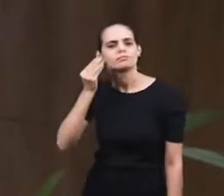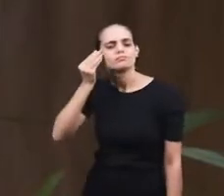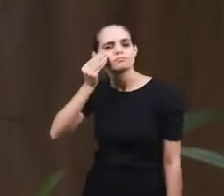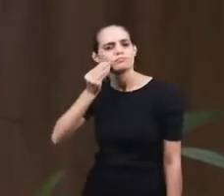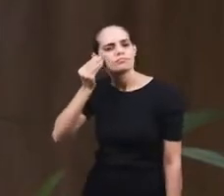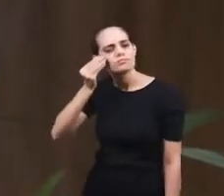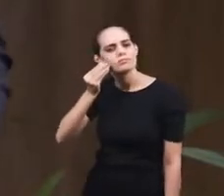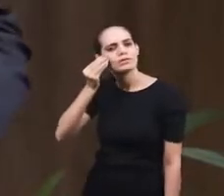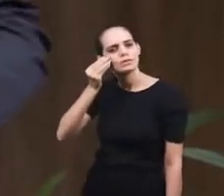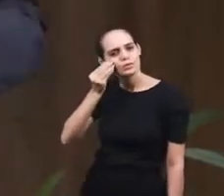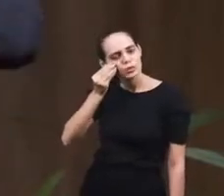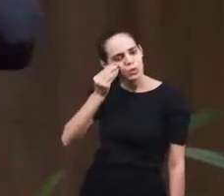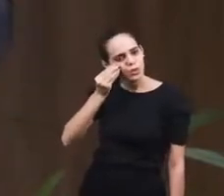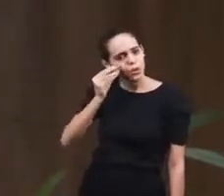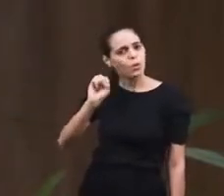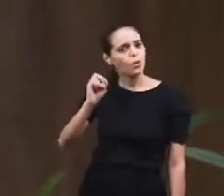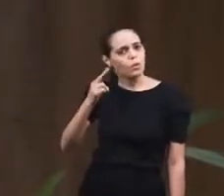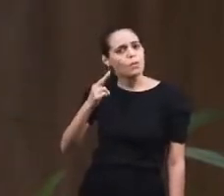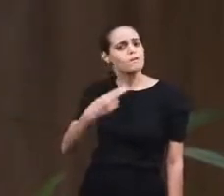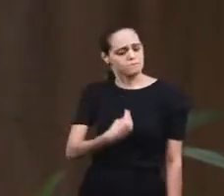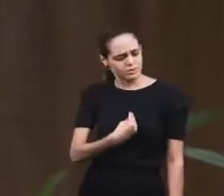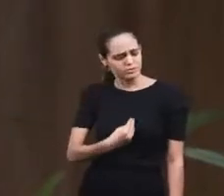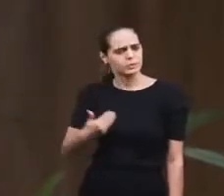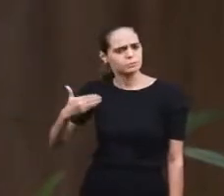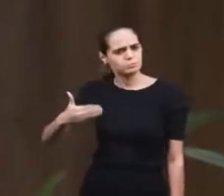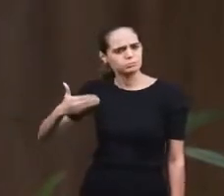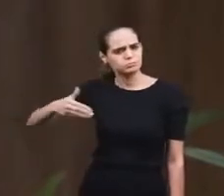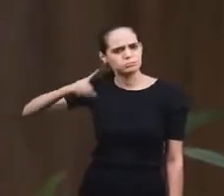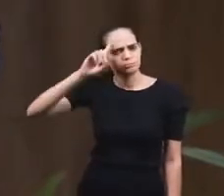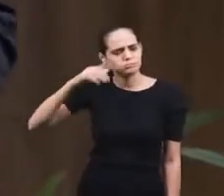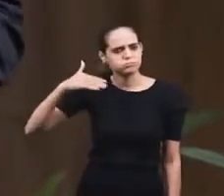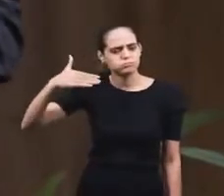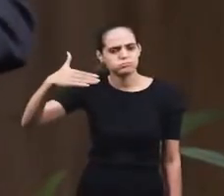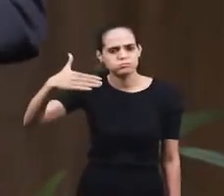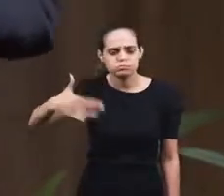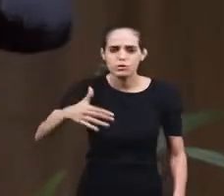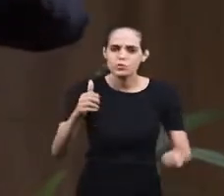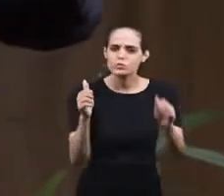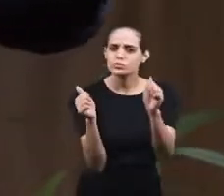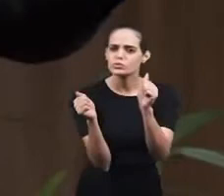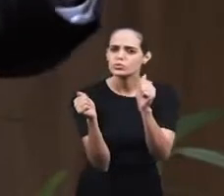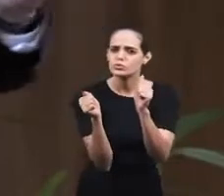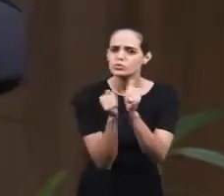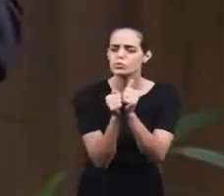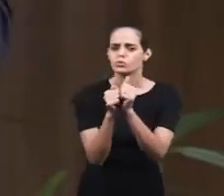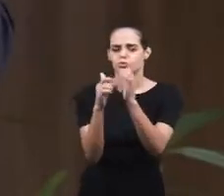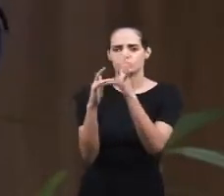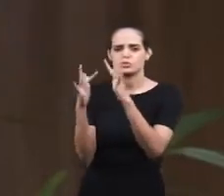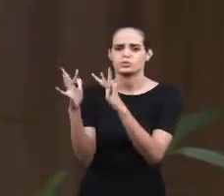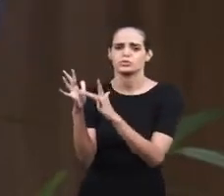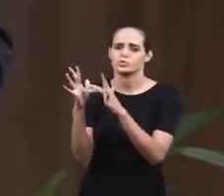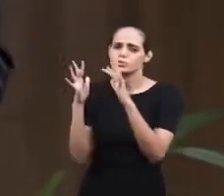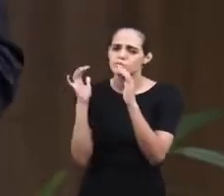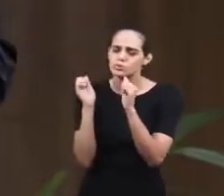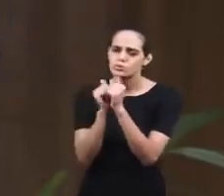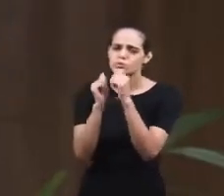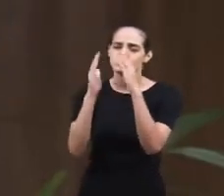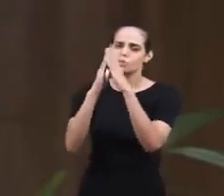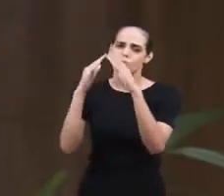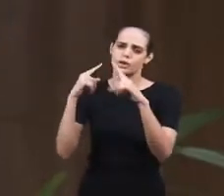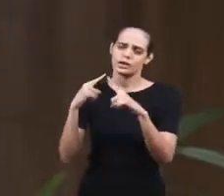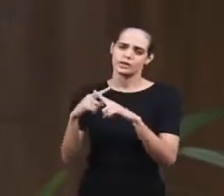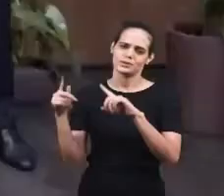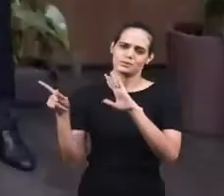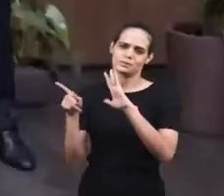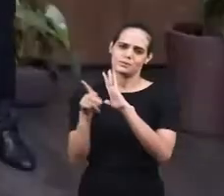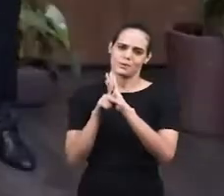salvation, who already enjoy and are walking on the path in the body, in